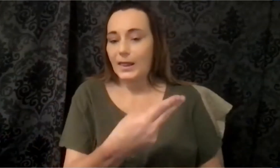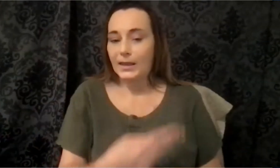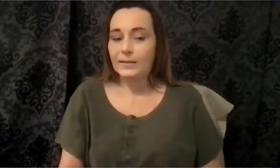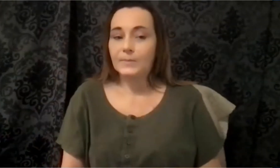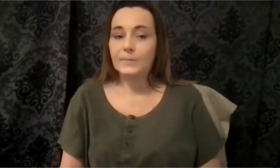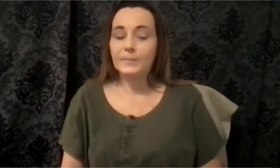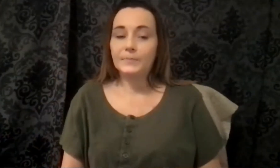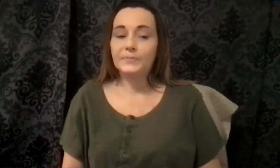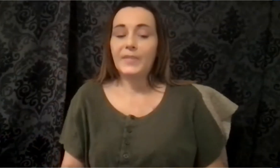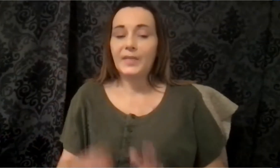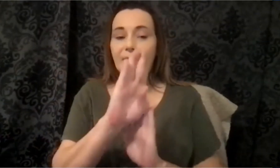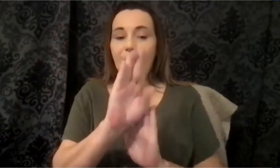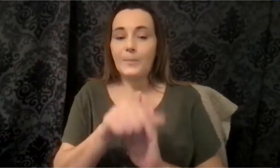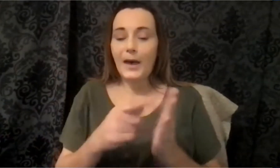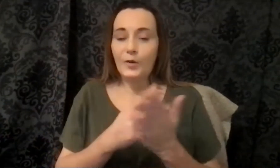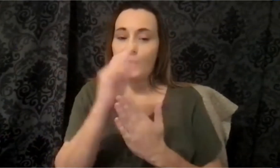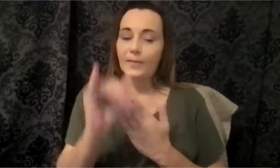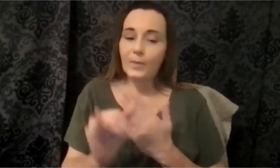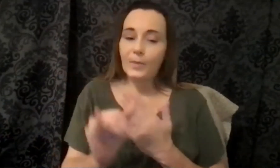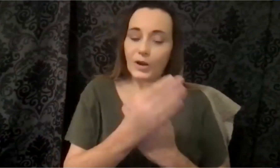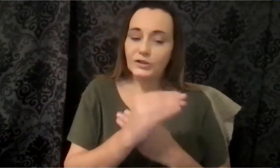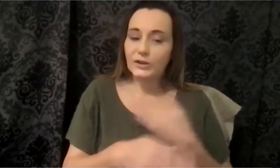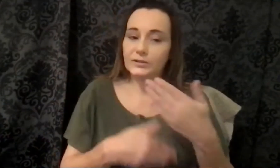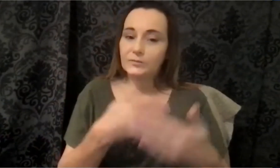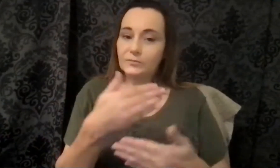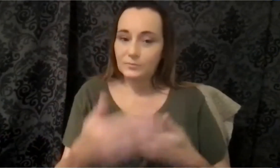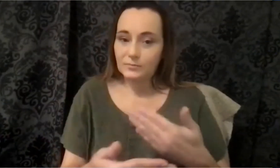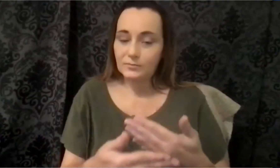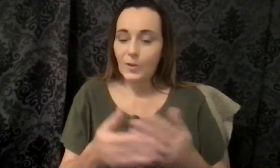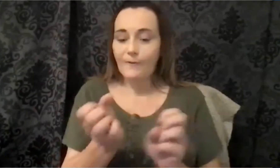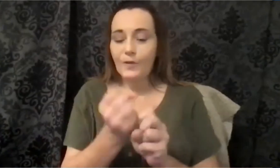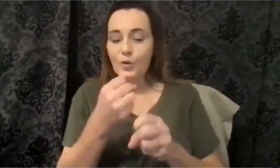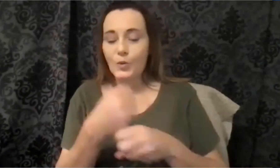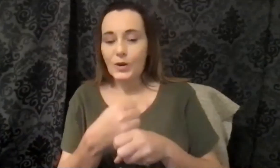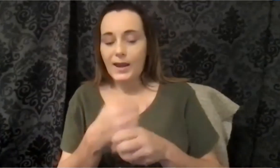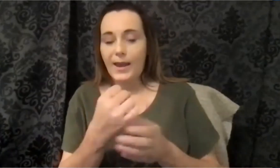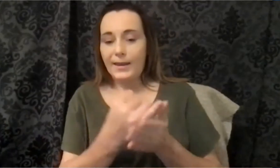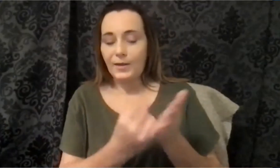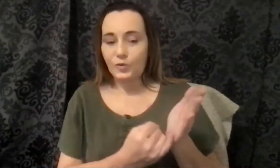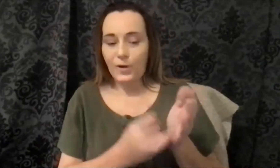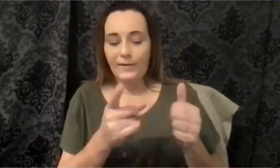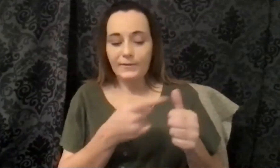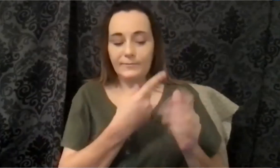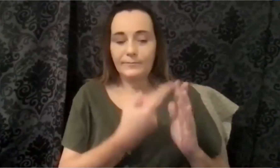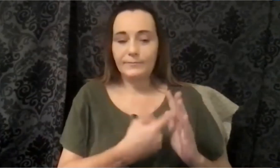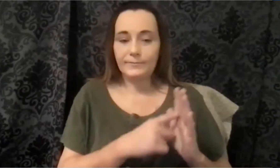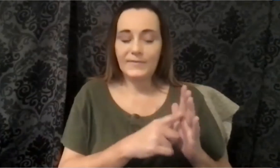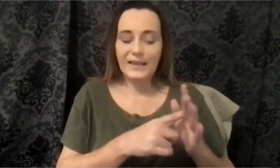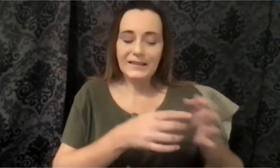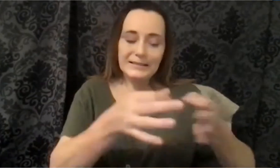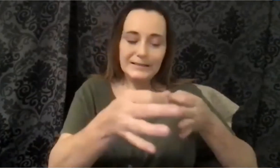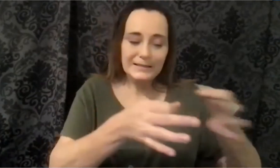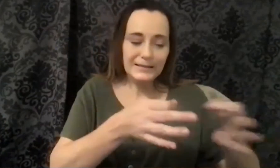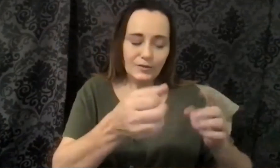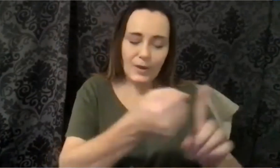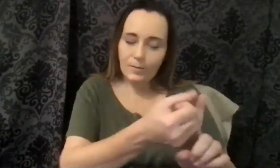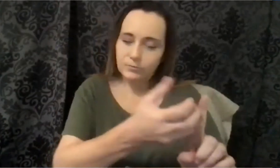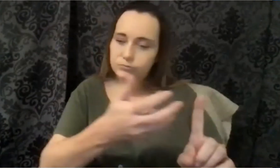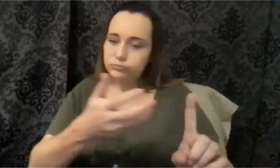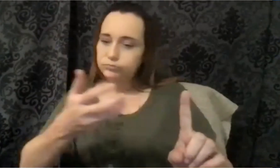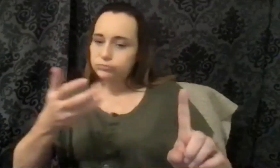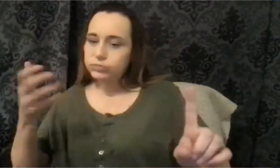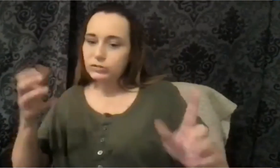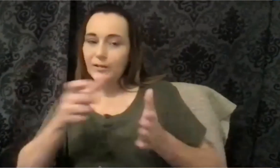of the project and process of creating the draft is described in full in the essay in the